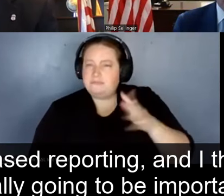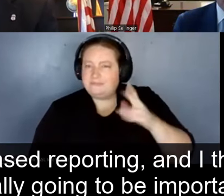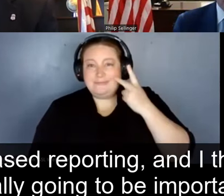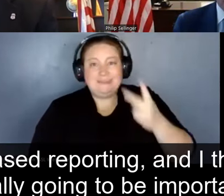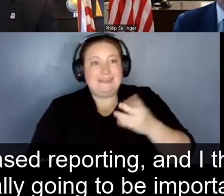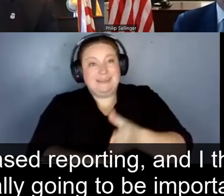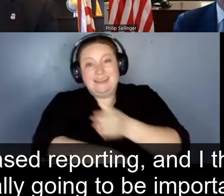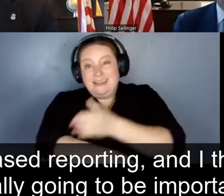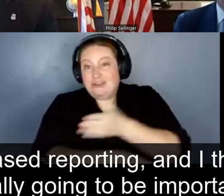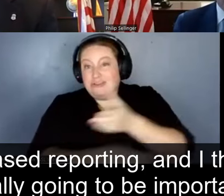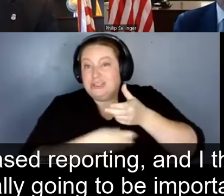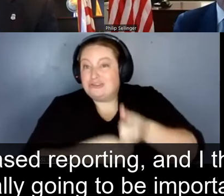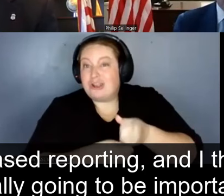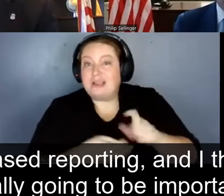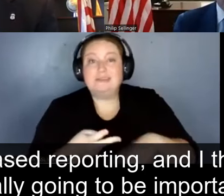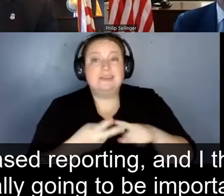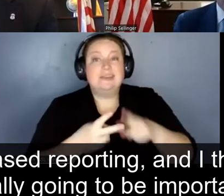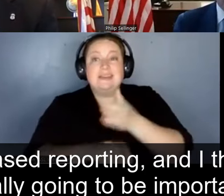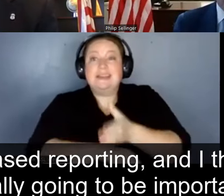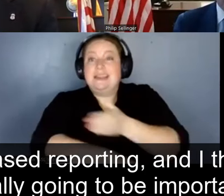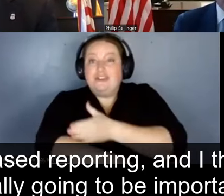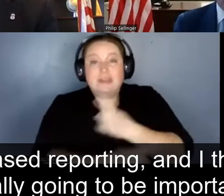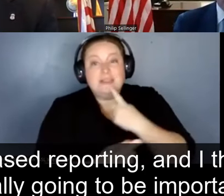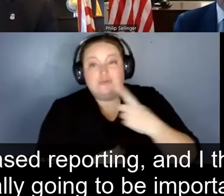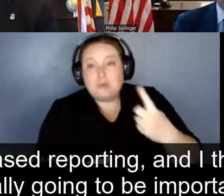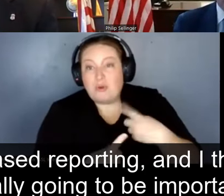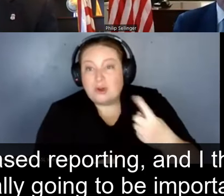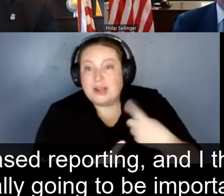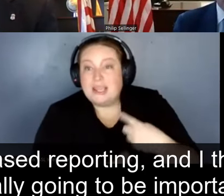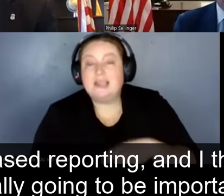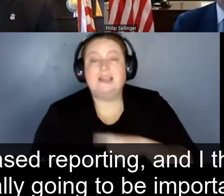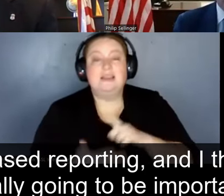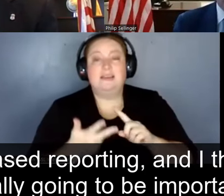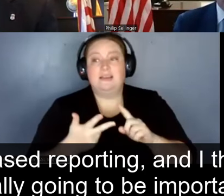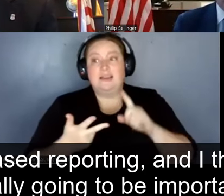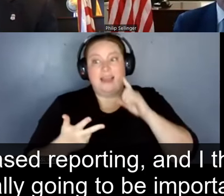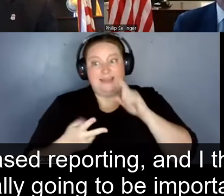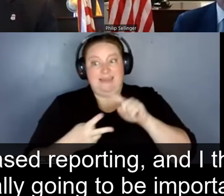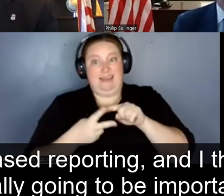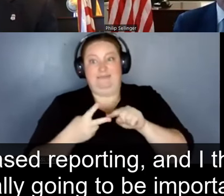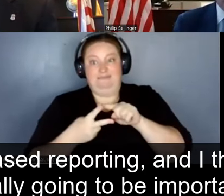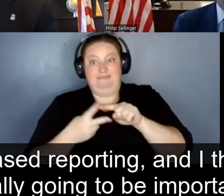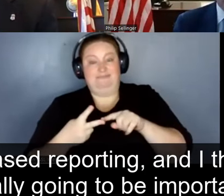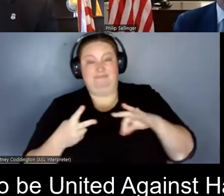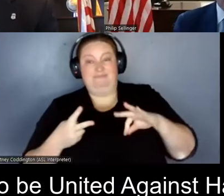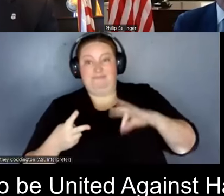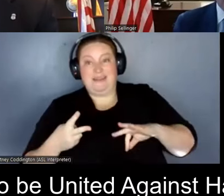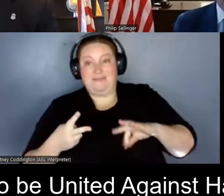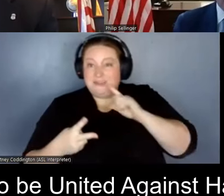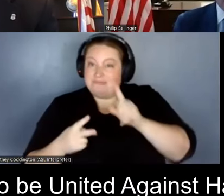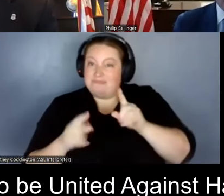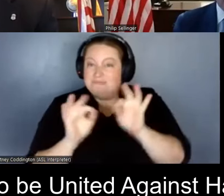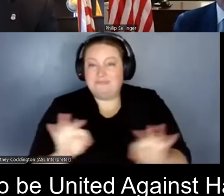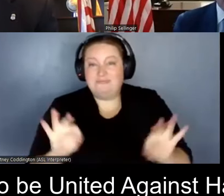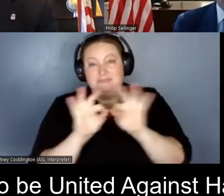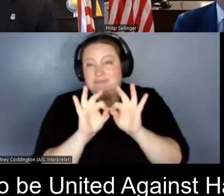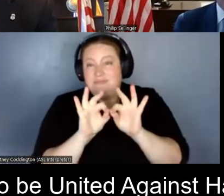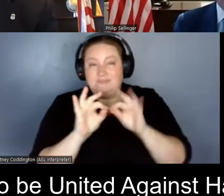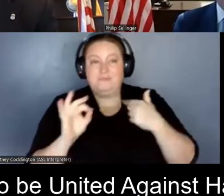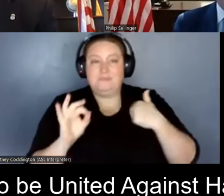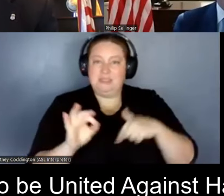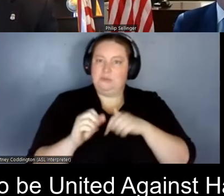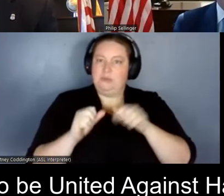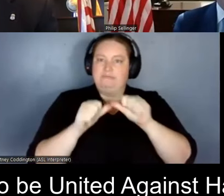We already see increased reporting. And I think those benefits are really going to be important as we all work